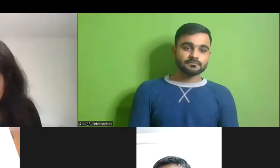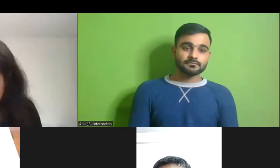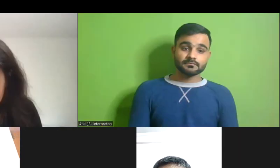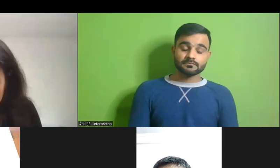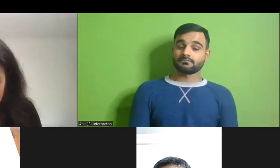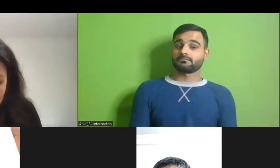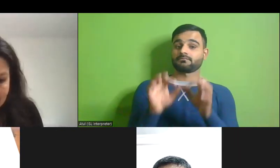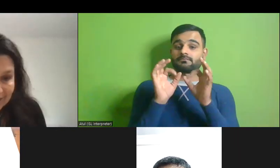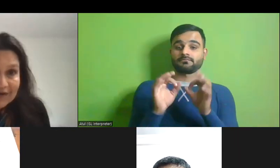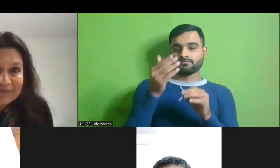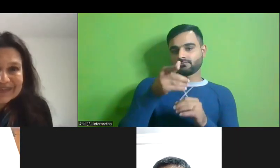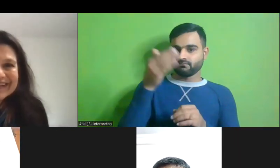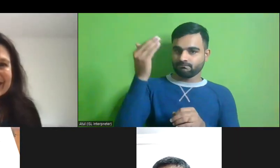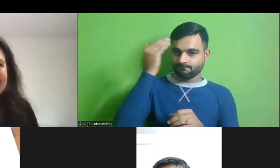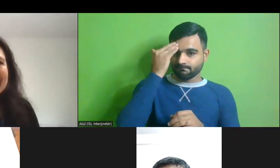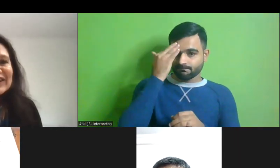Well, I think, you know,